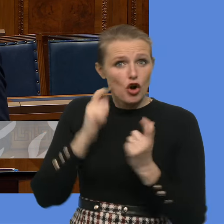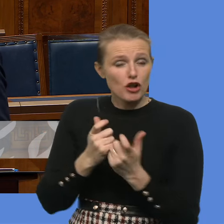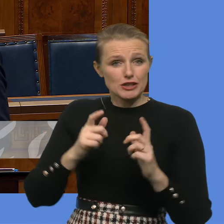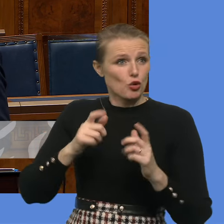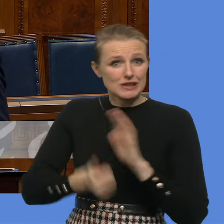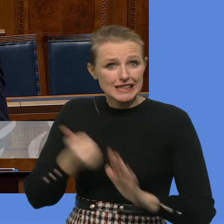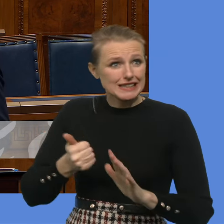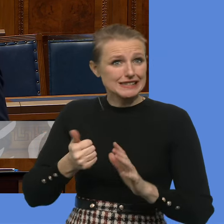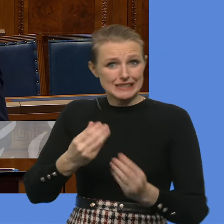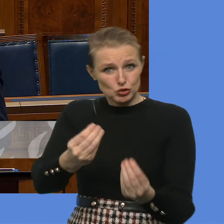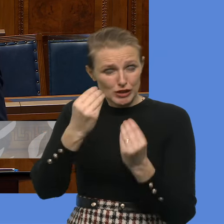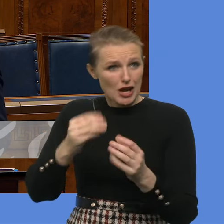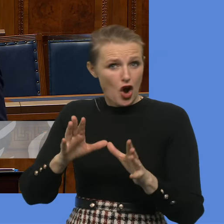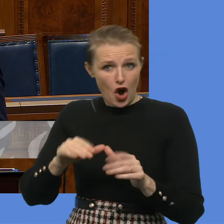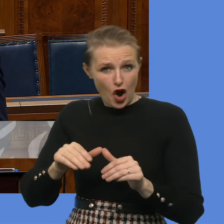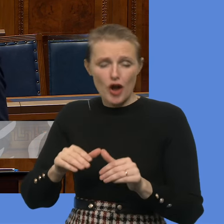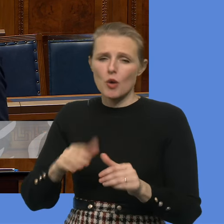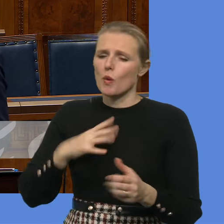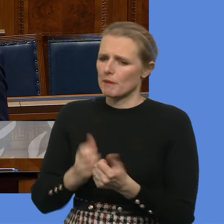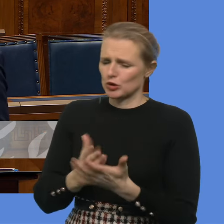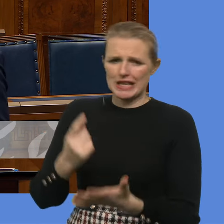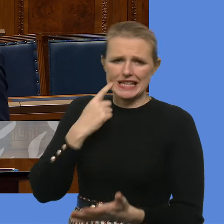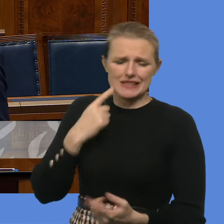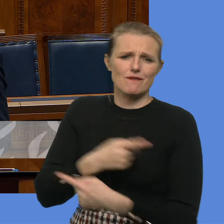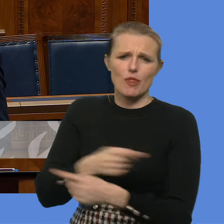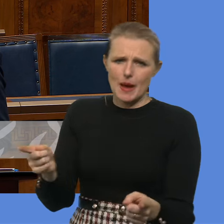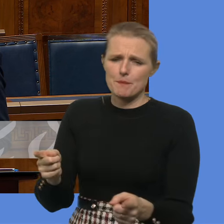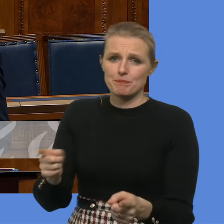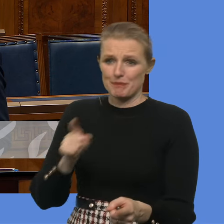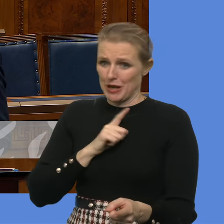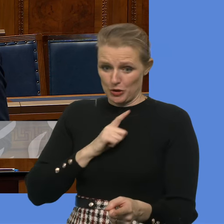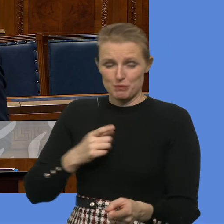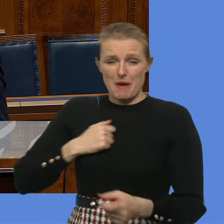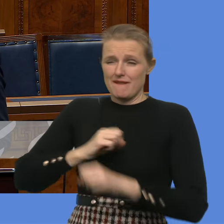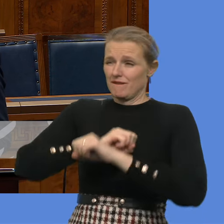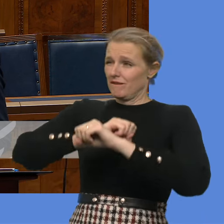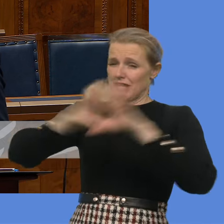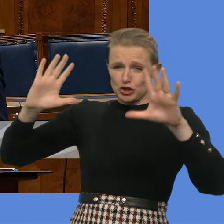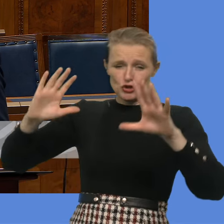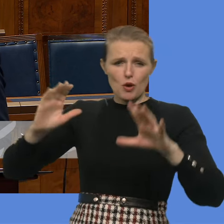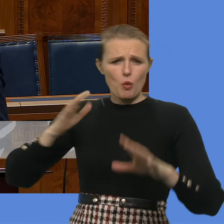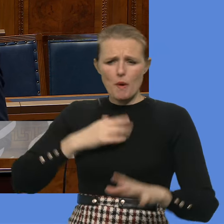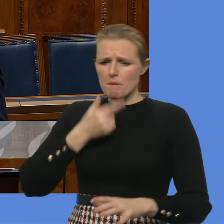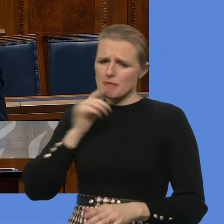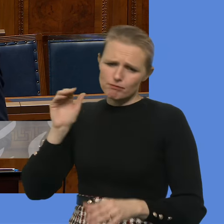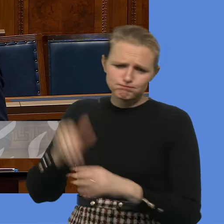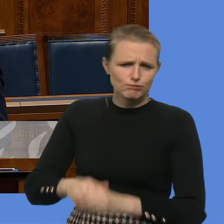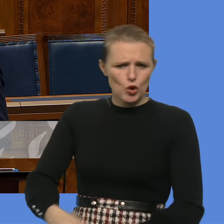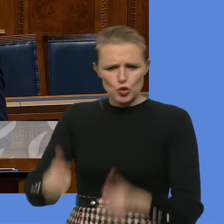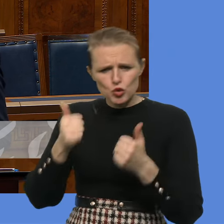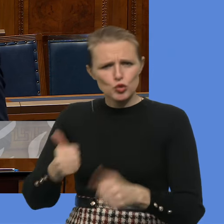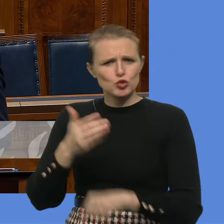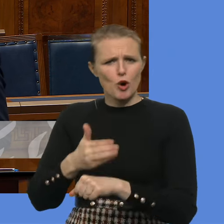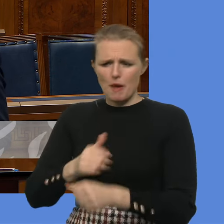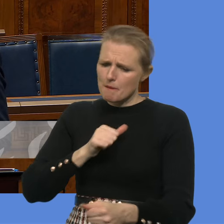ability to get back into the workforce, because it's part of my own vision is about good jobs, better jobs for people,